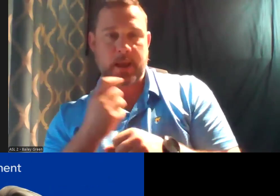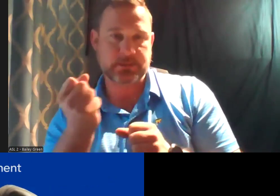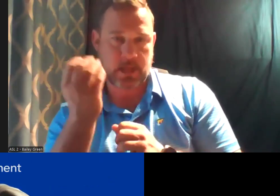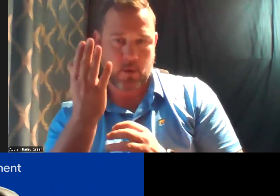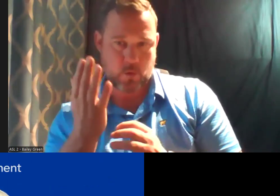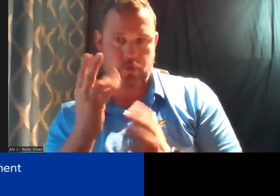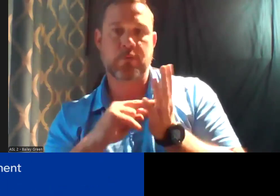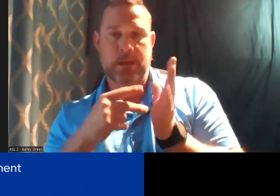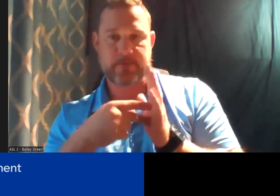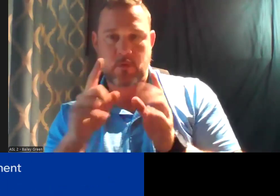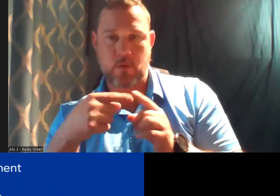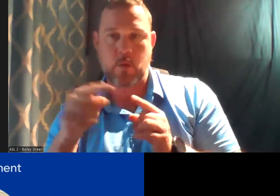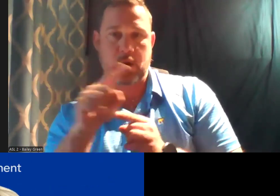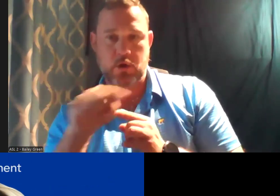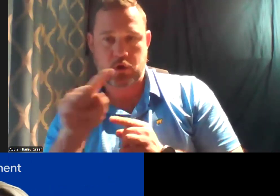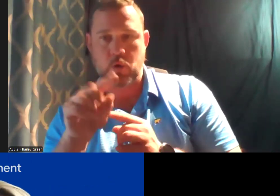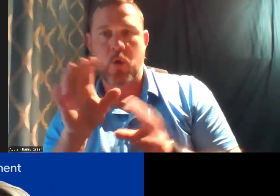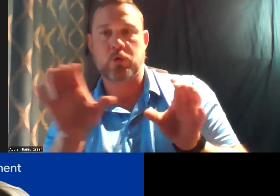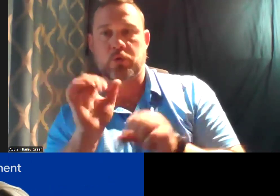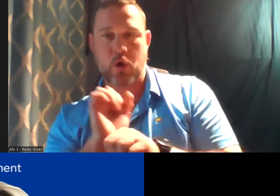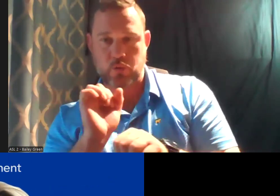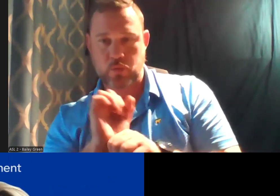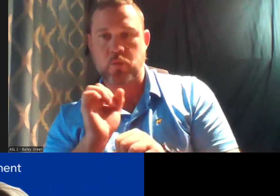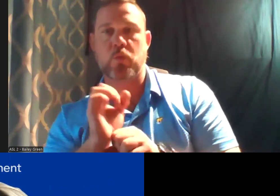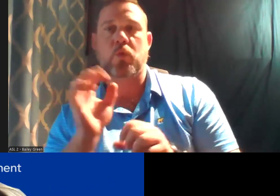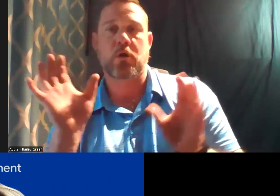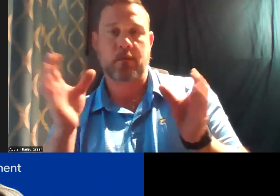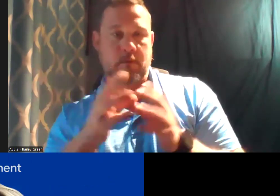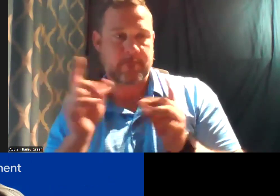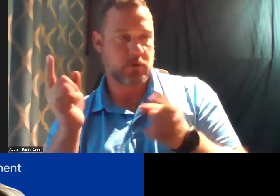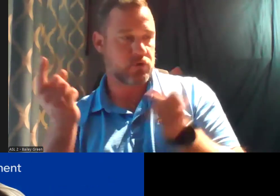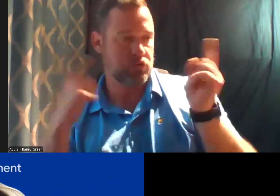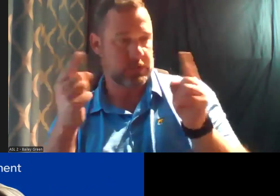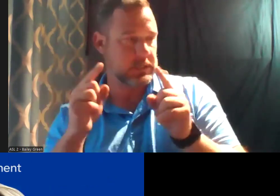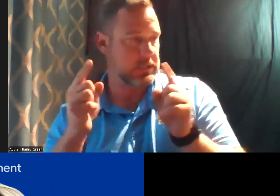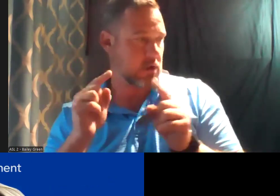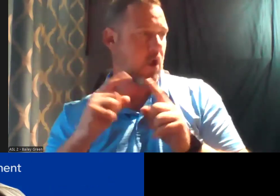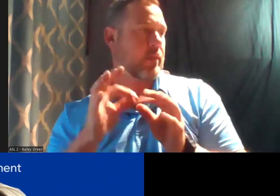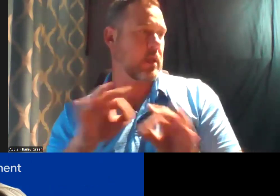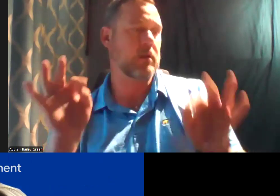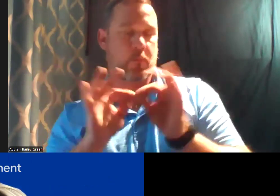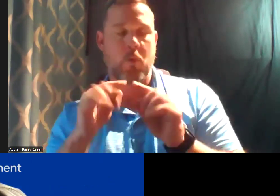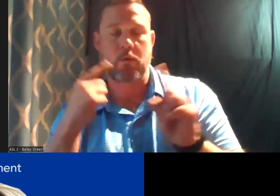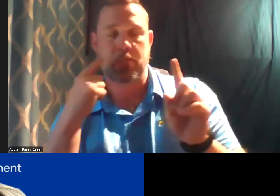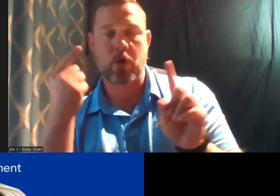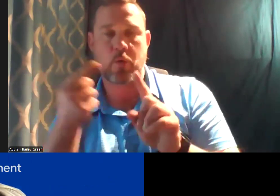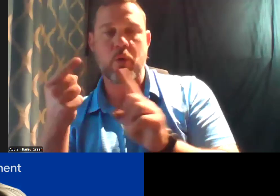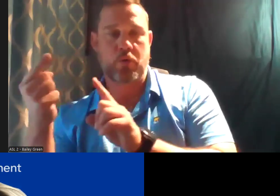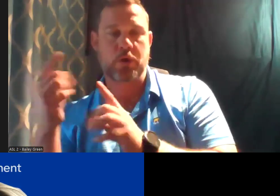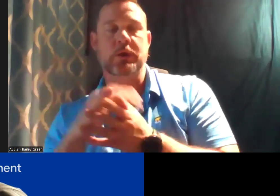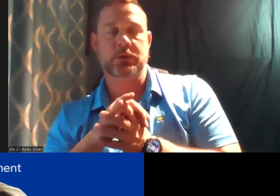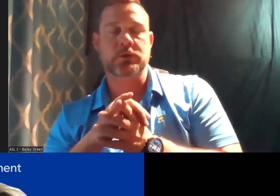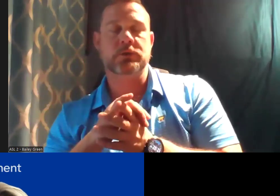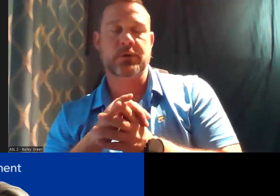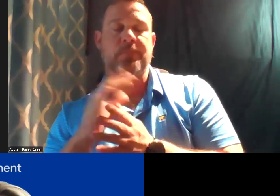engagement meaningful, is when you all do the hard work of coming to consensus on the key priorities. That's what makes these sorts of councils